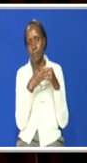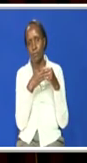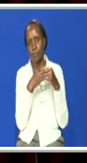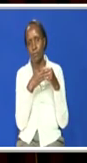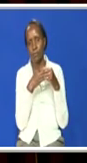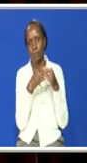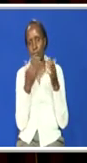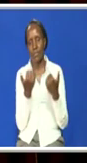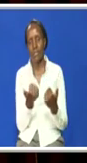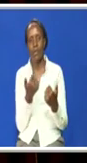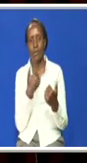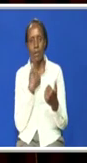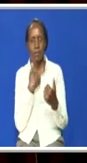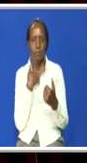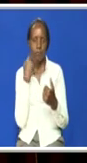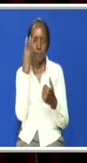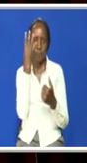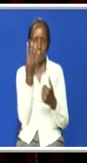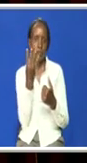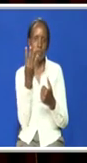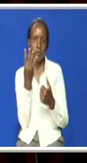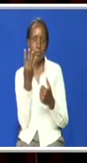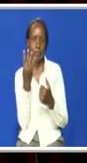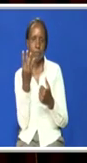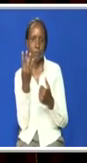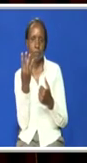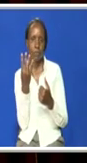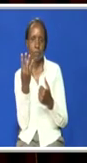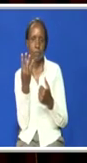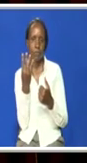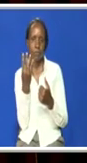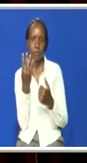1, 2, 3, 4, 5, 6, 7, 8. Here I have 4. Help me count 4 balls.